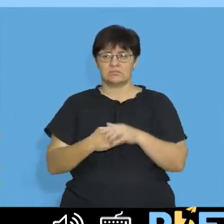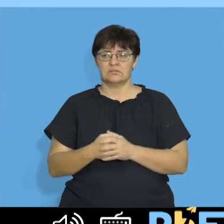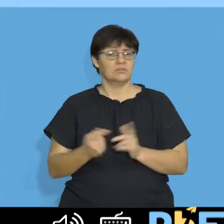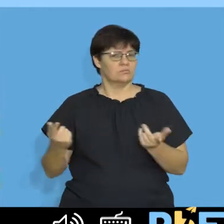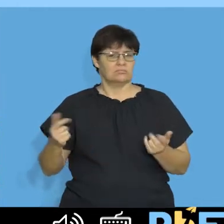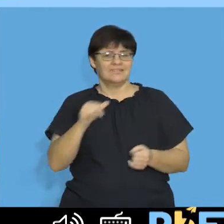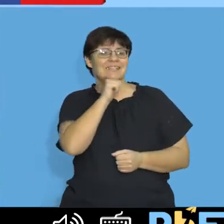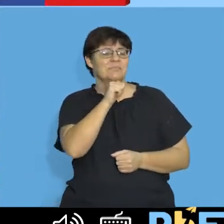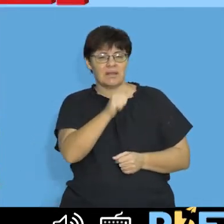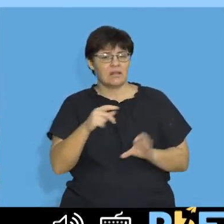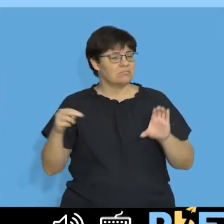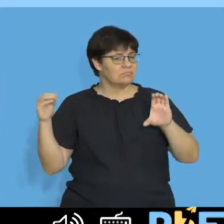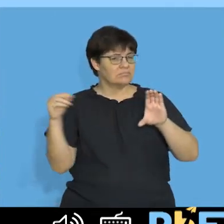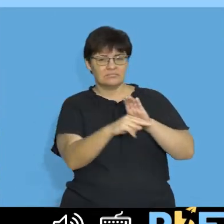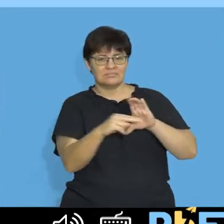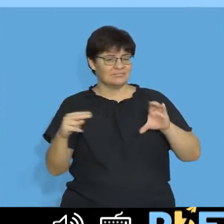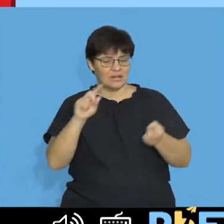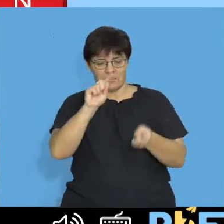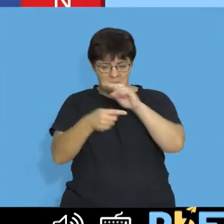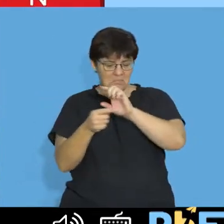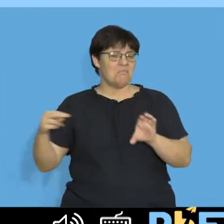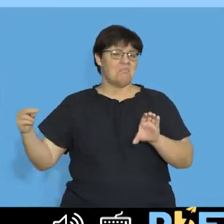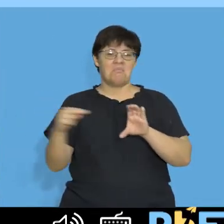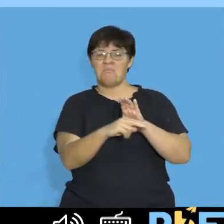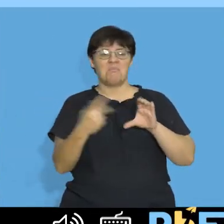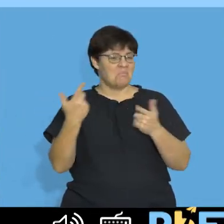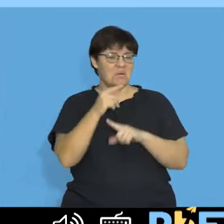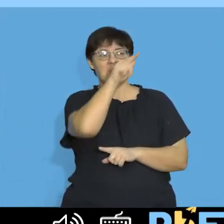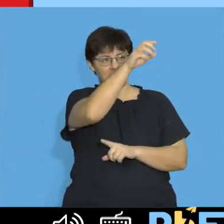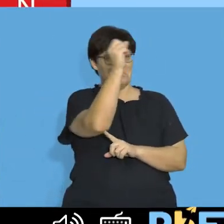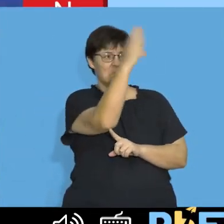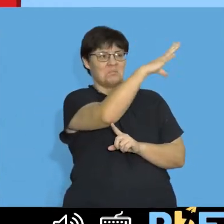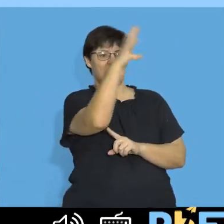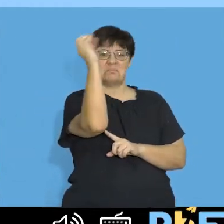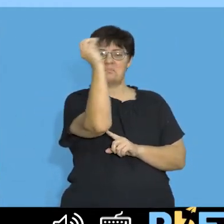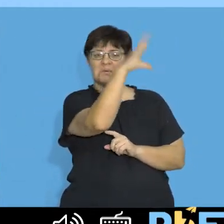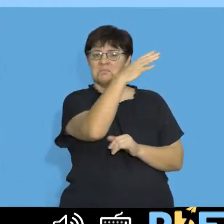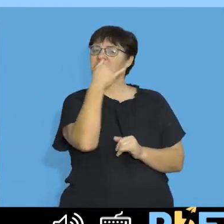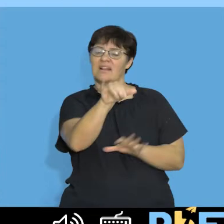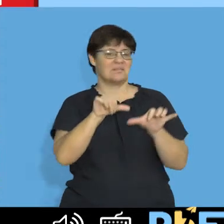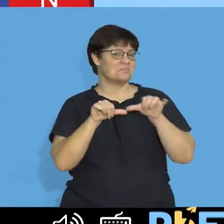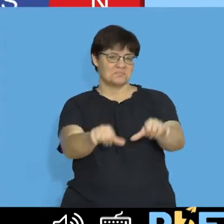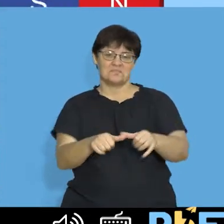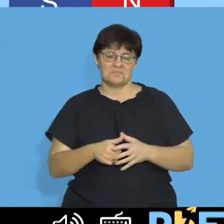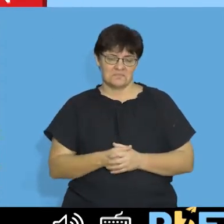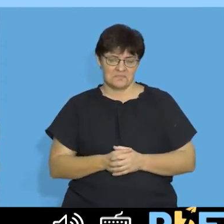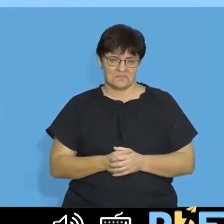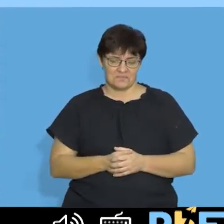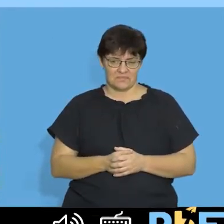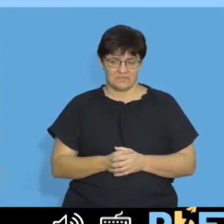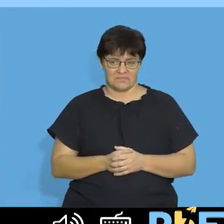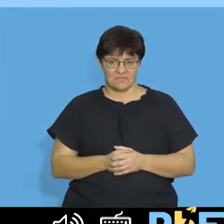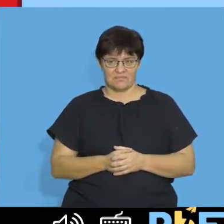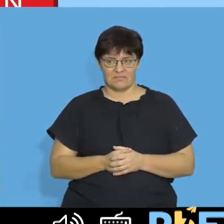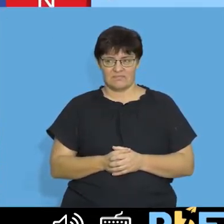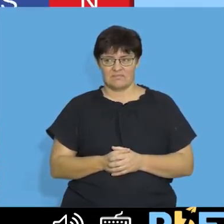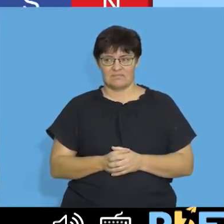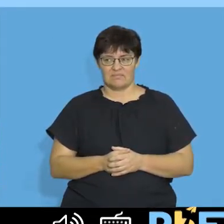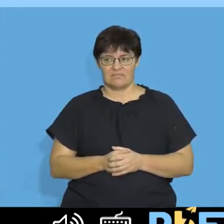doesn't make any difference. It still goes in and out and making the light bulb shine. Now,